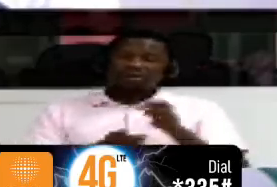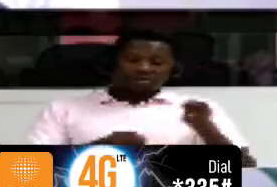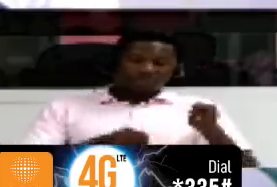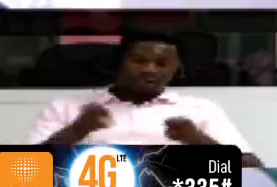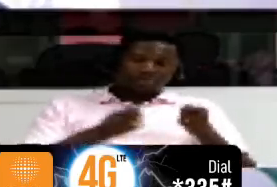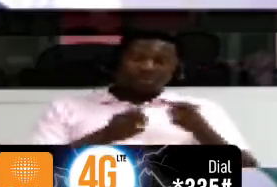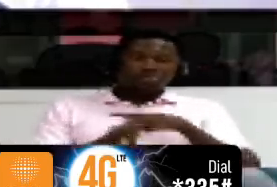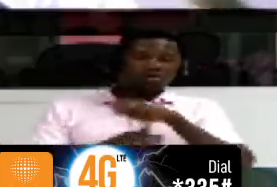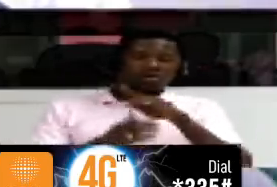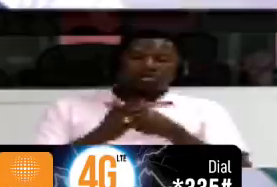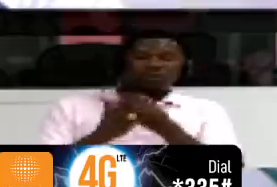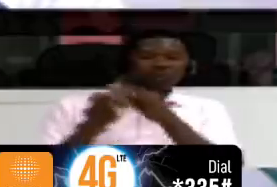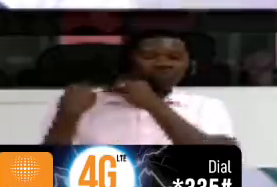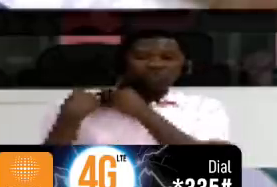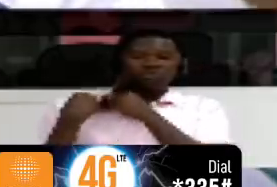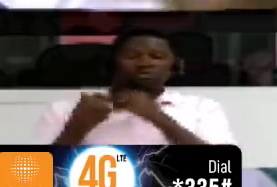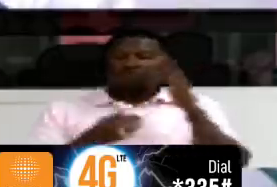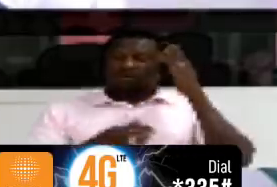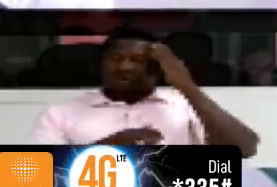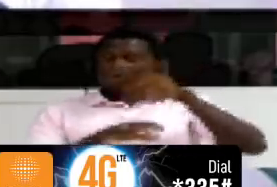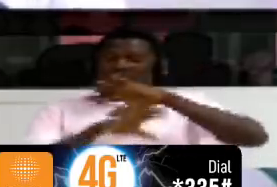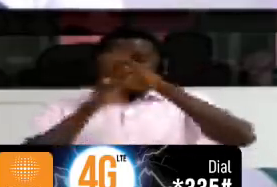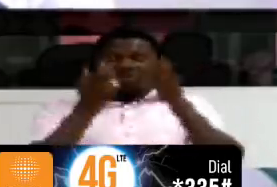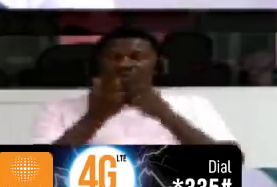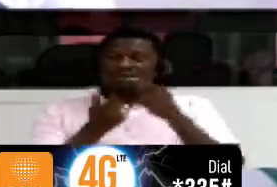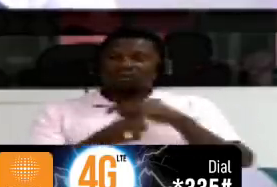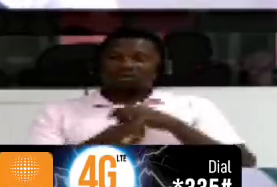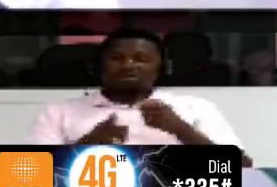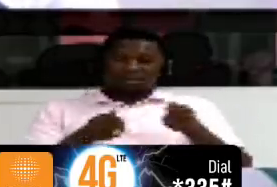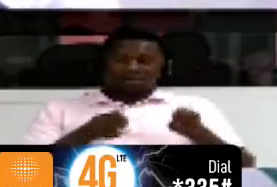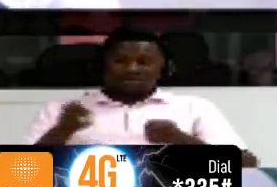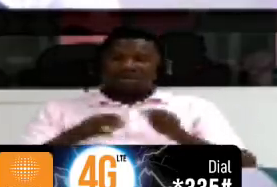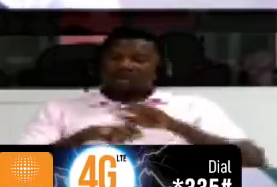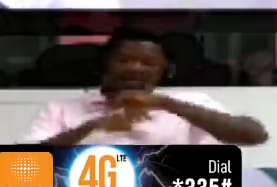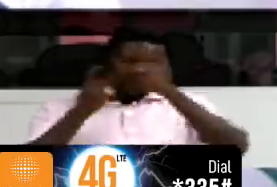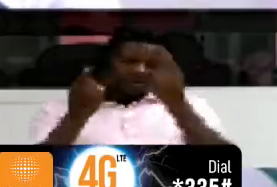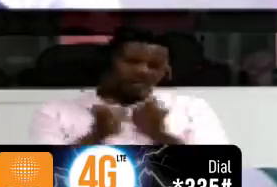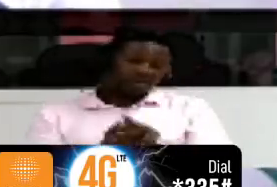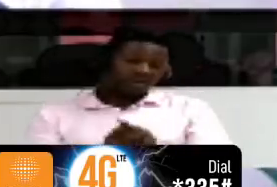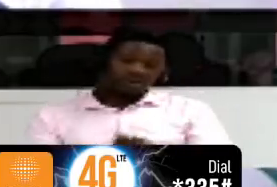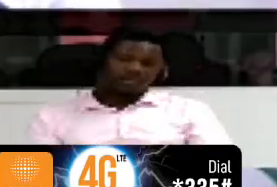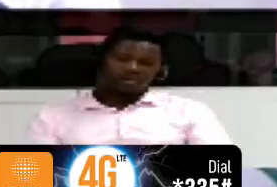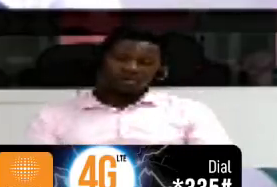manager or the boss tend to know all, tend to take care of everything.